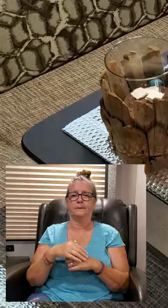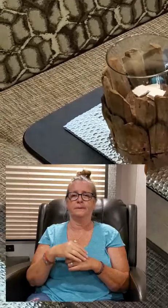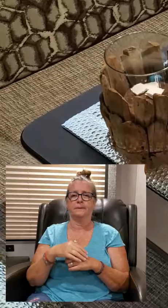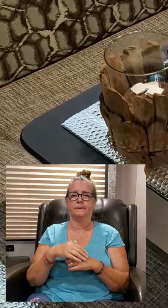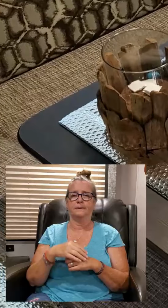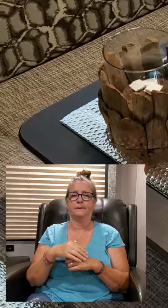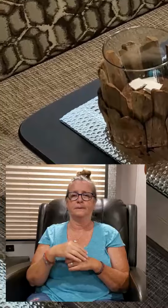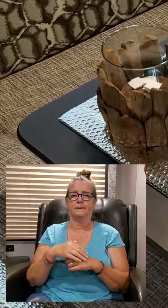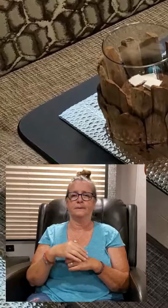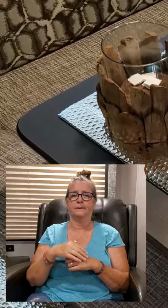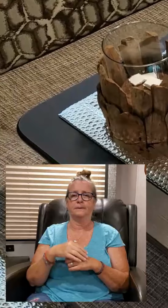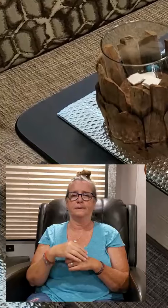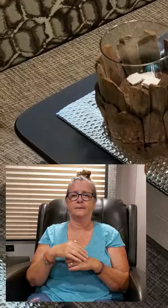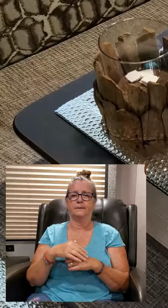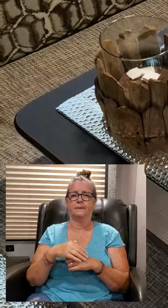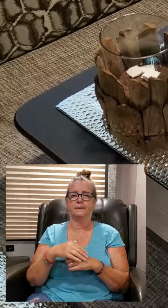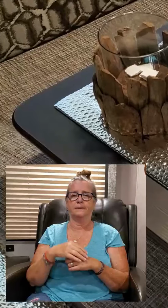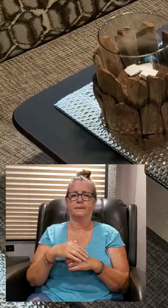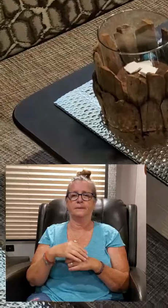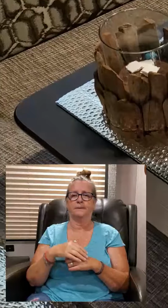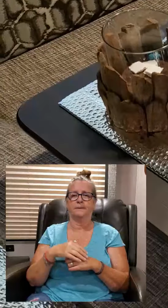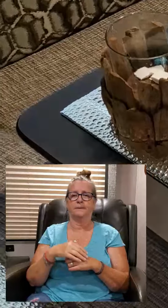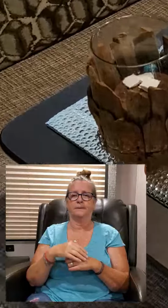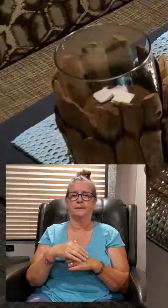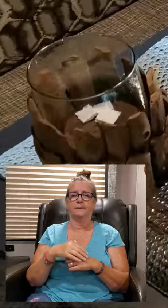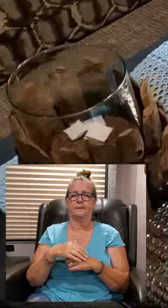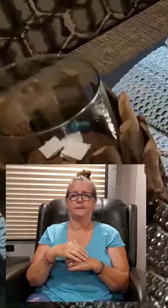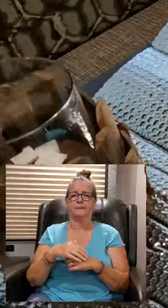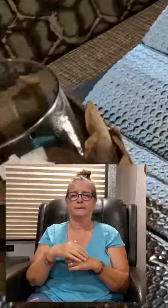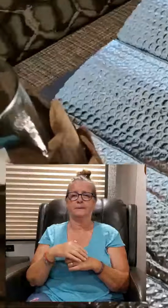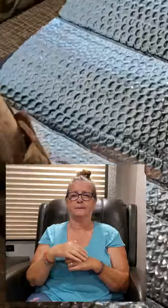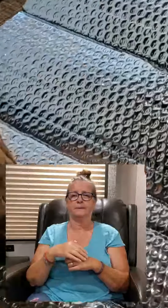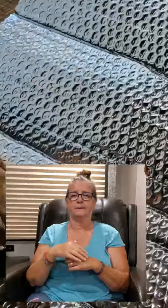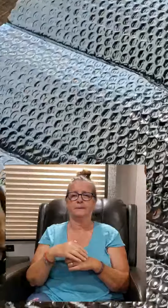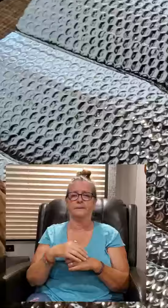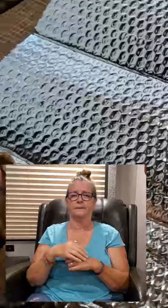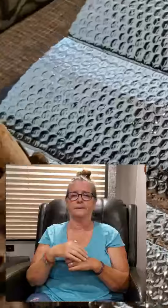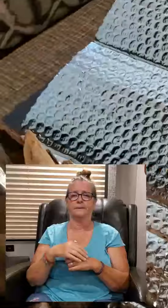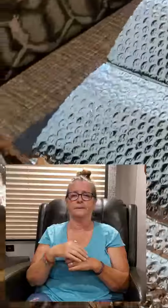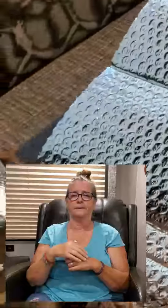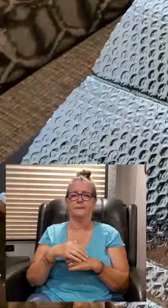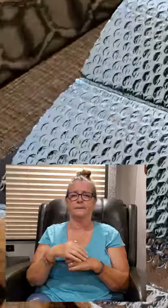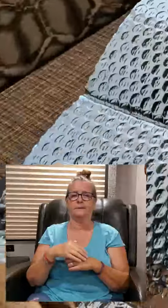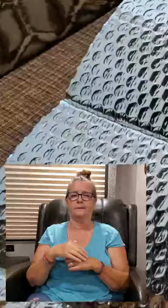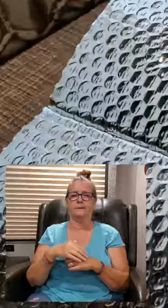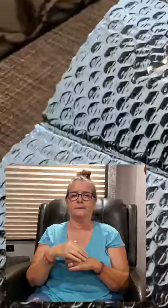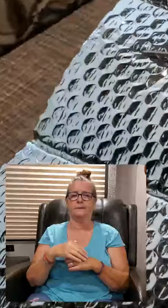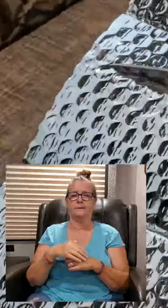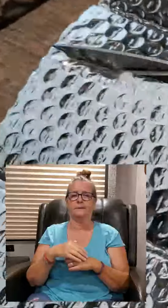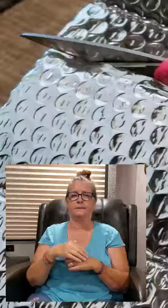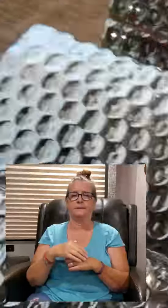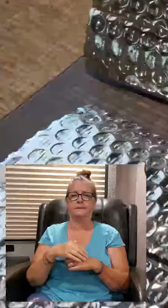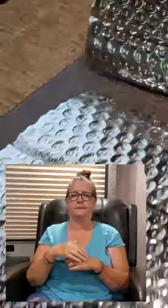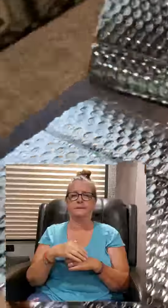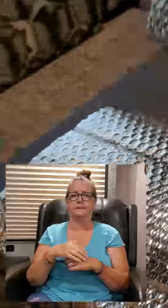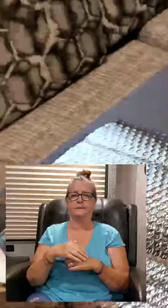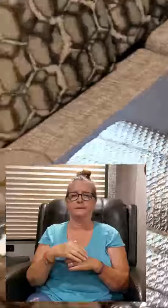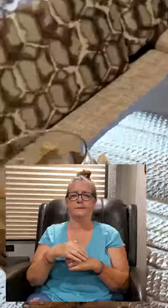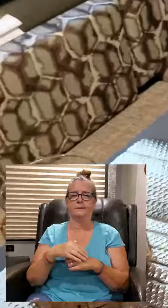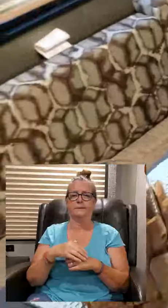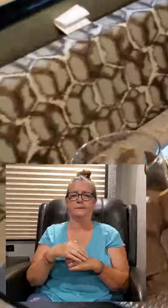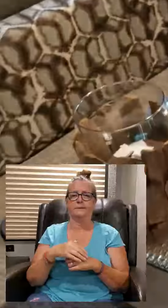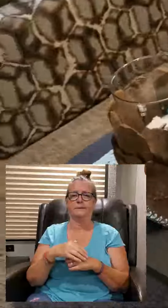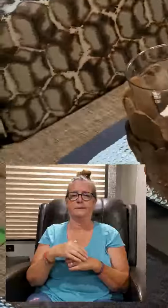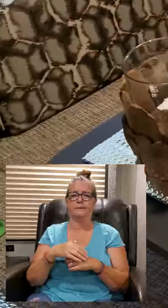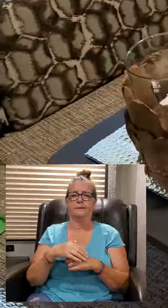can. Mary's measuring. Now she's measuring out the piece. This is an easy project. It's a little